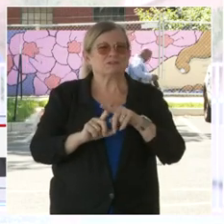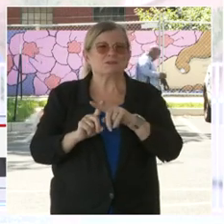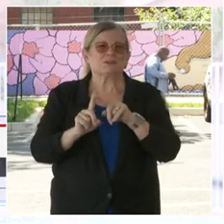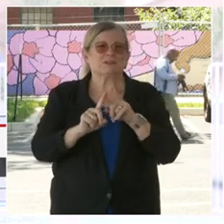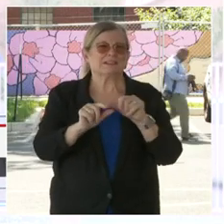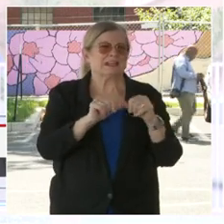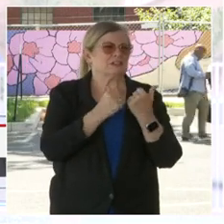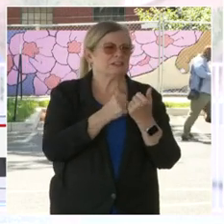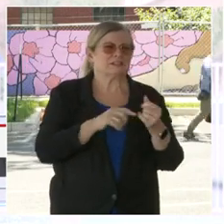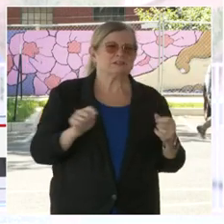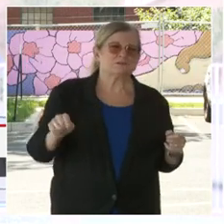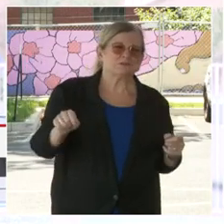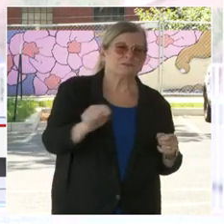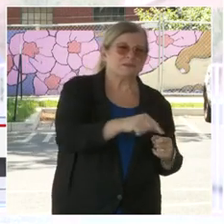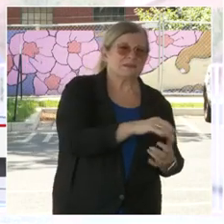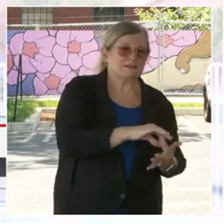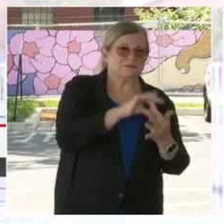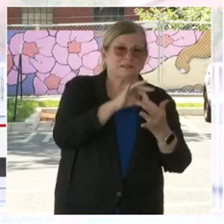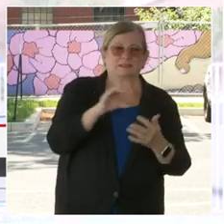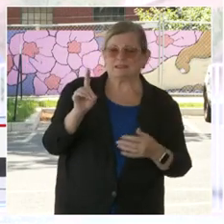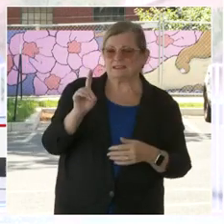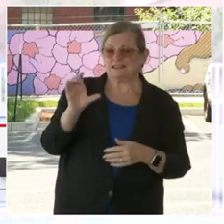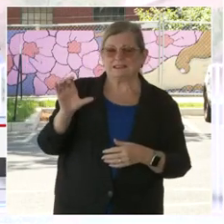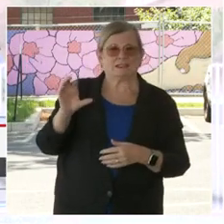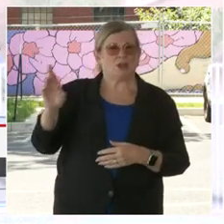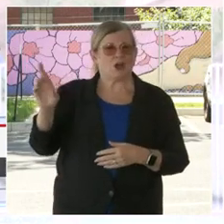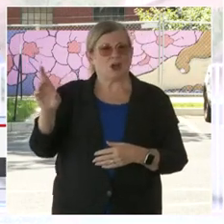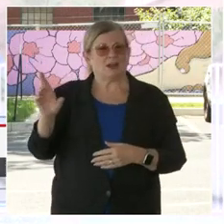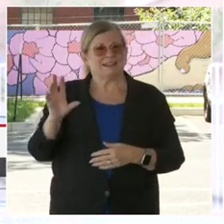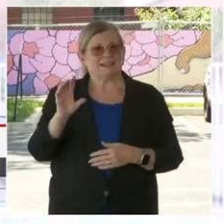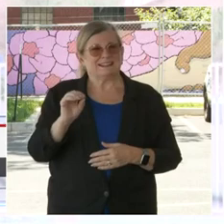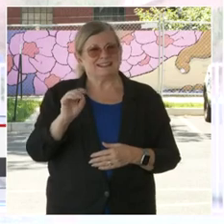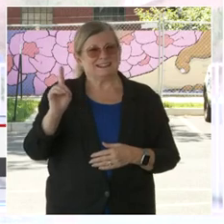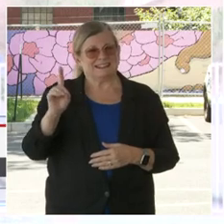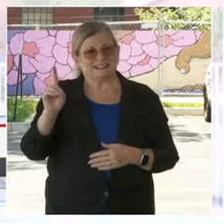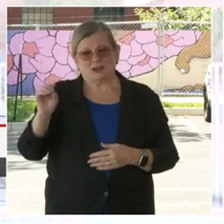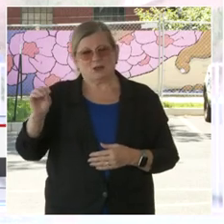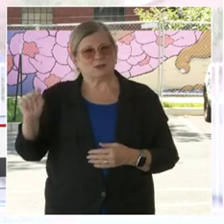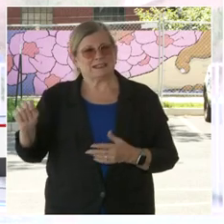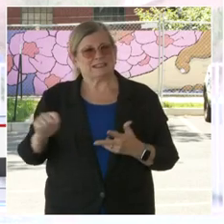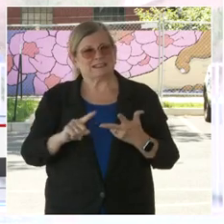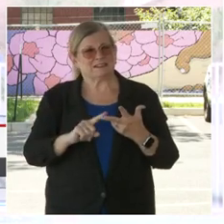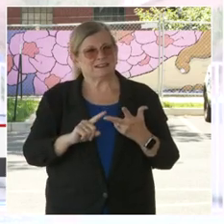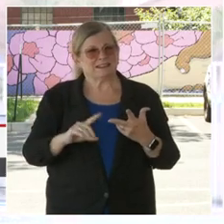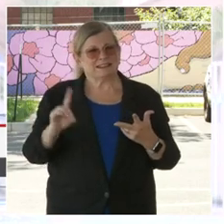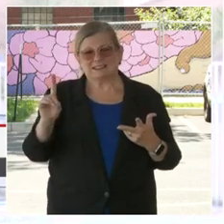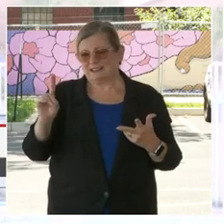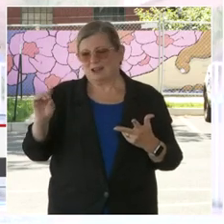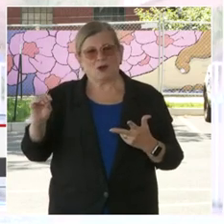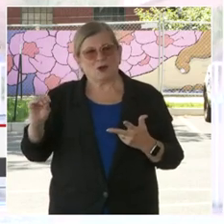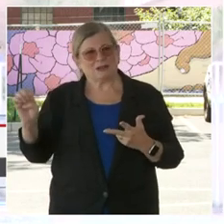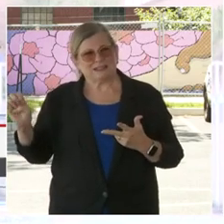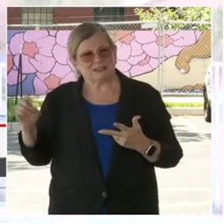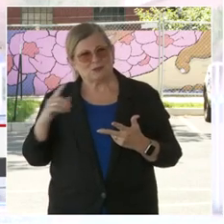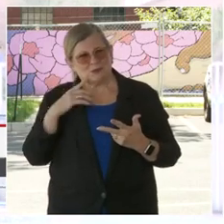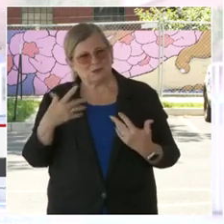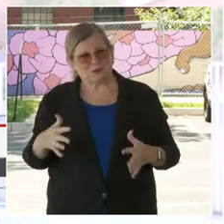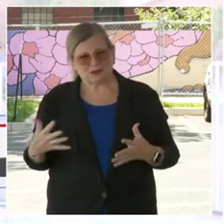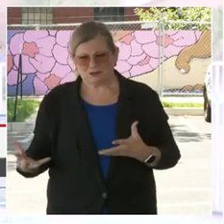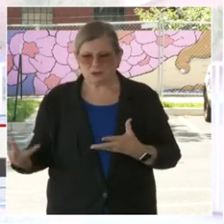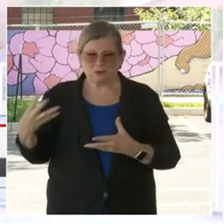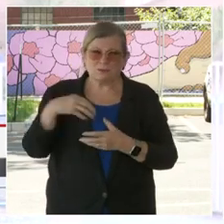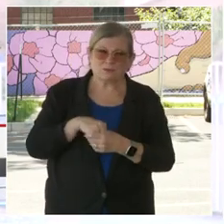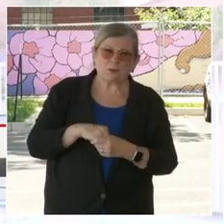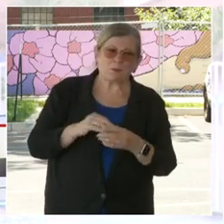especially DCRA, DDOT, DC Health, and DOEE. They played an integral role in this project. But